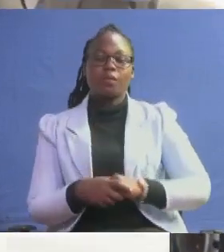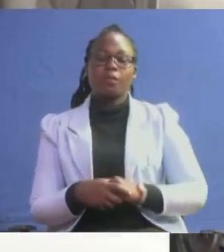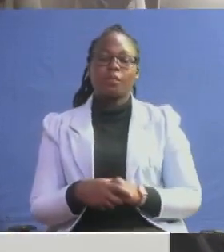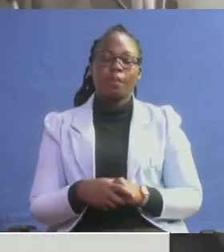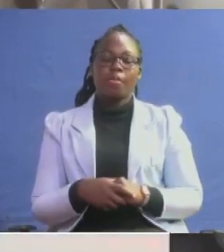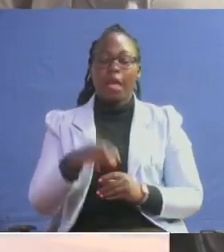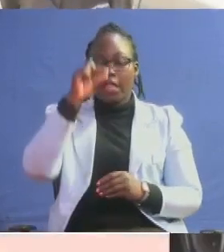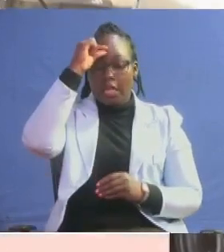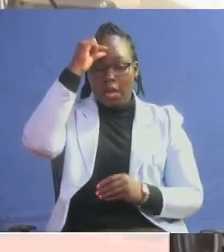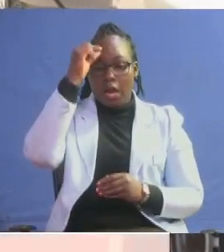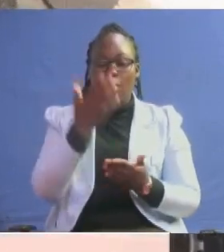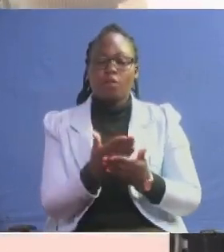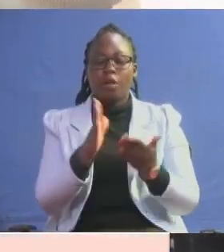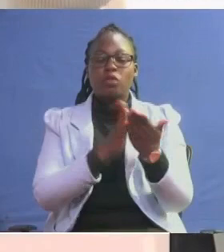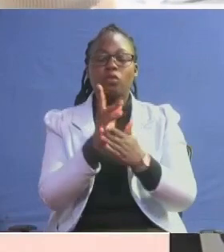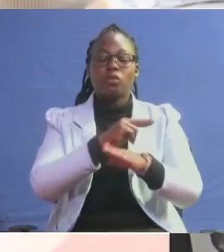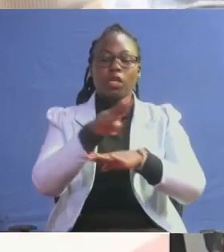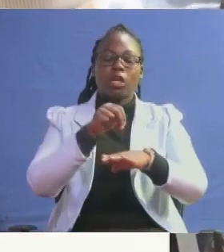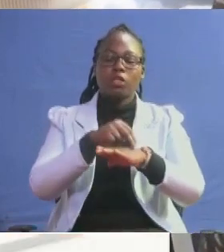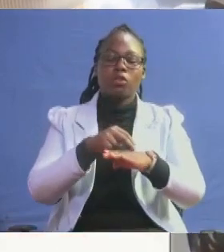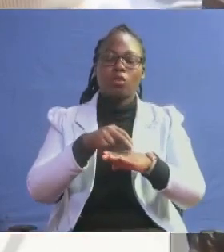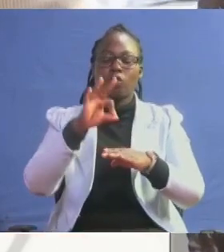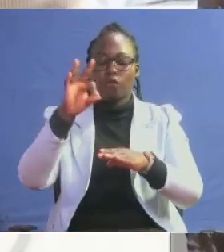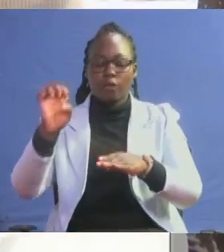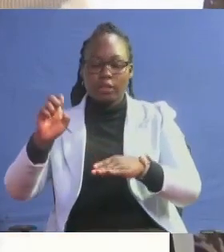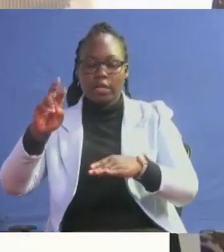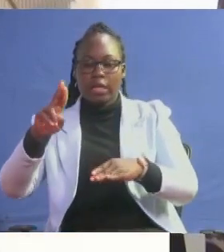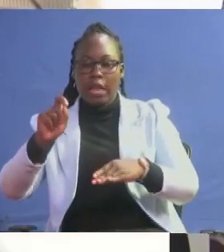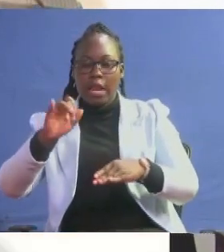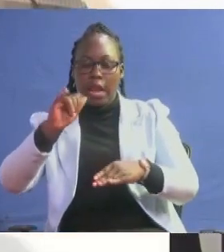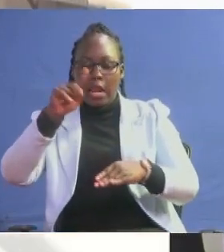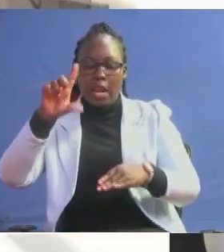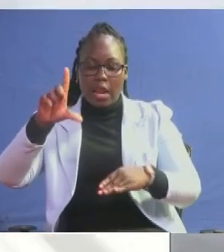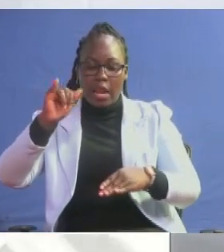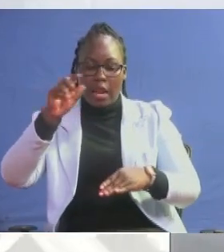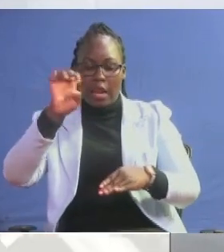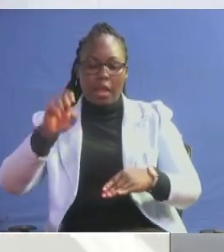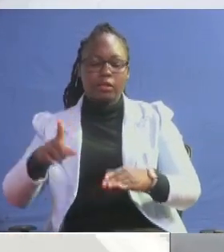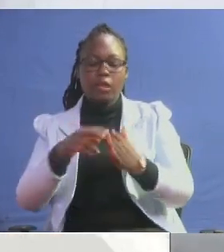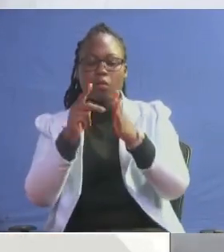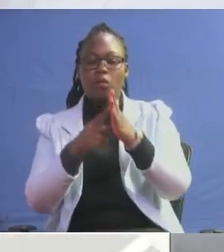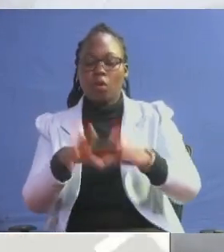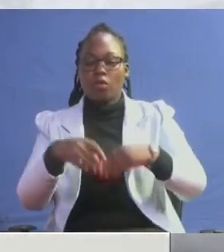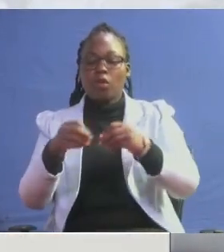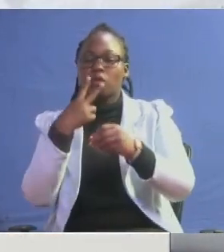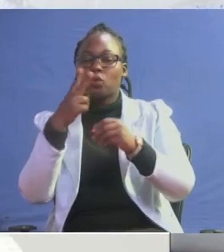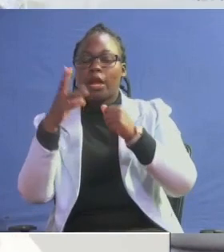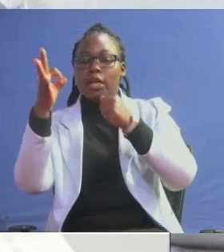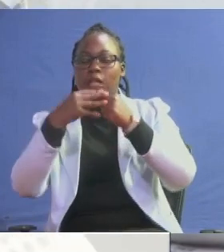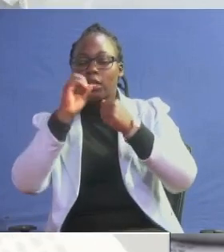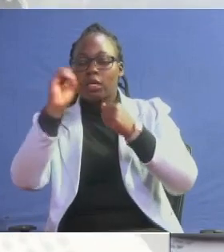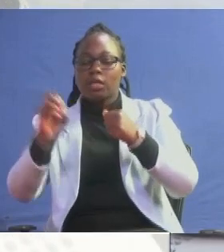The government, through the National Fertilizer Subsidies Program, has flagged off 280,000 bags